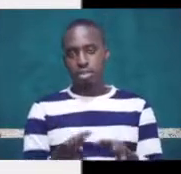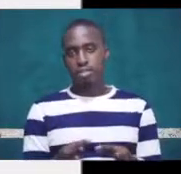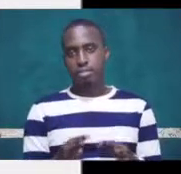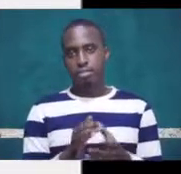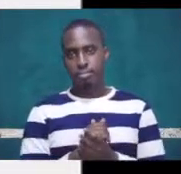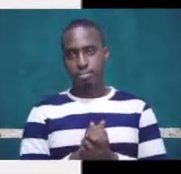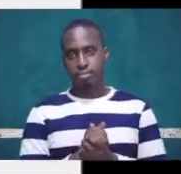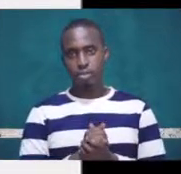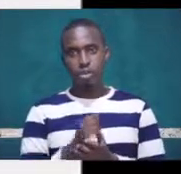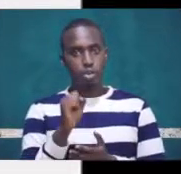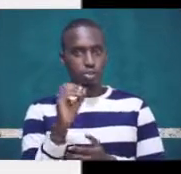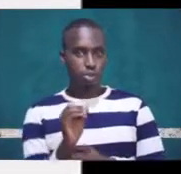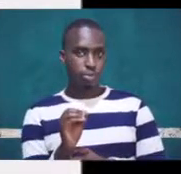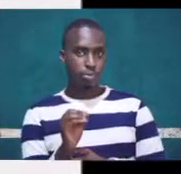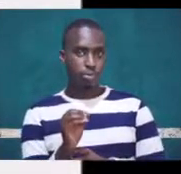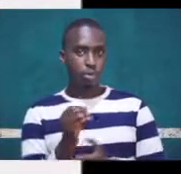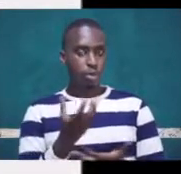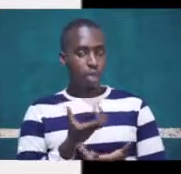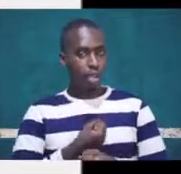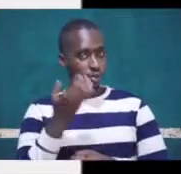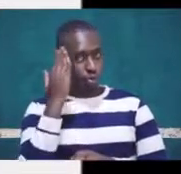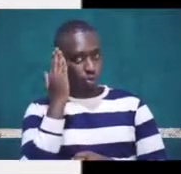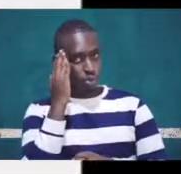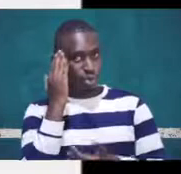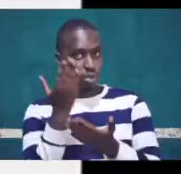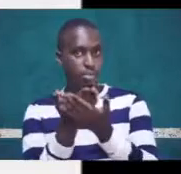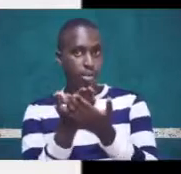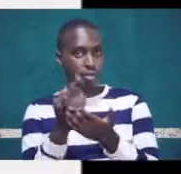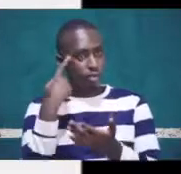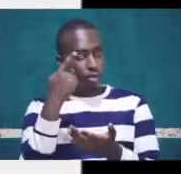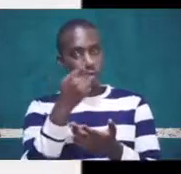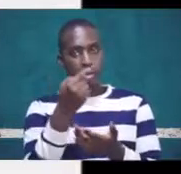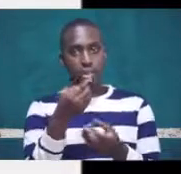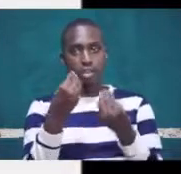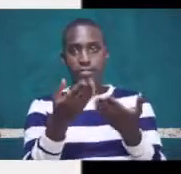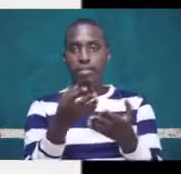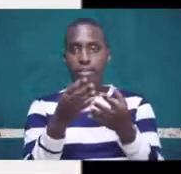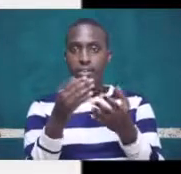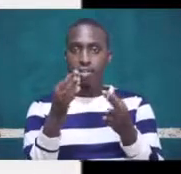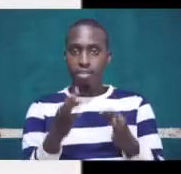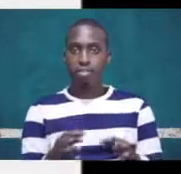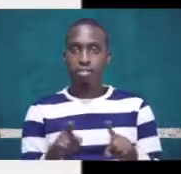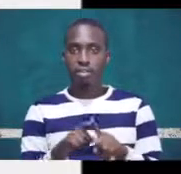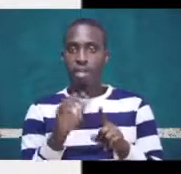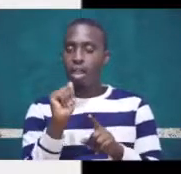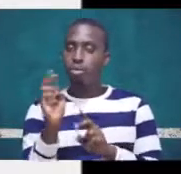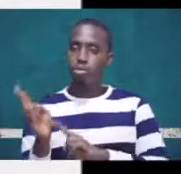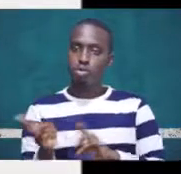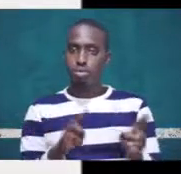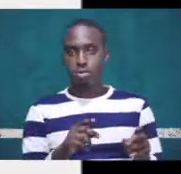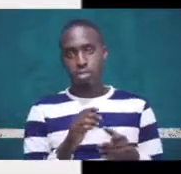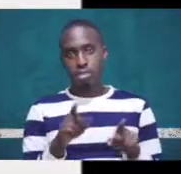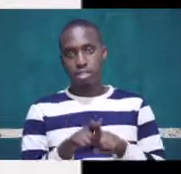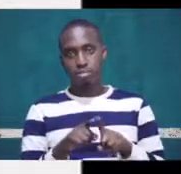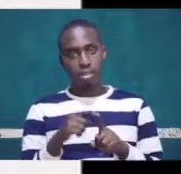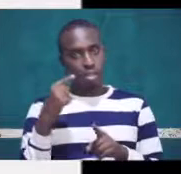good. So you have to know the demand for Giffen goods. These also behave abnormally. The demand curve for these goods,